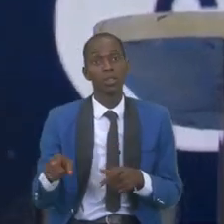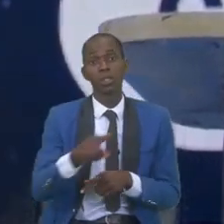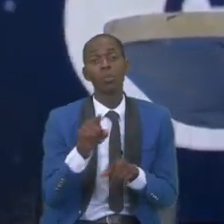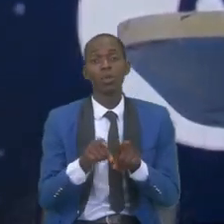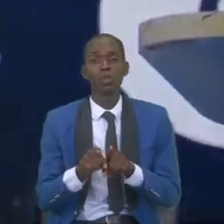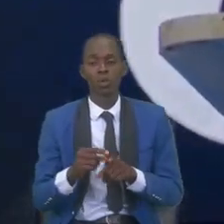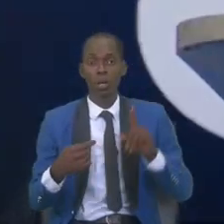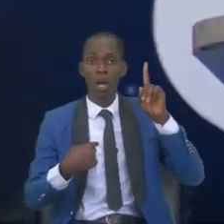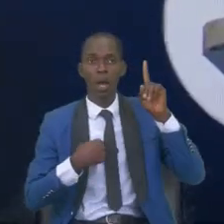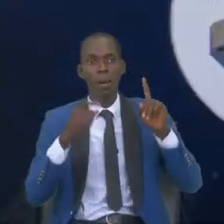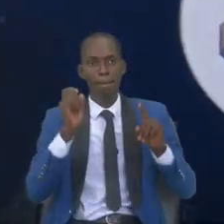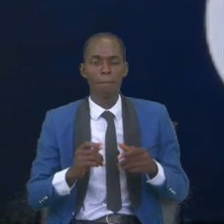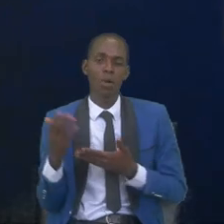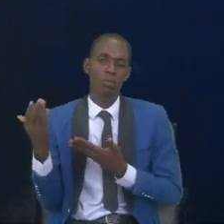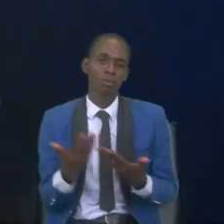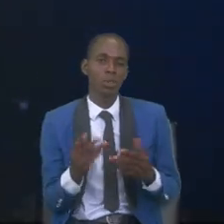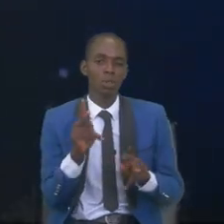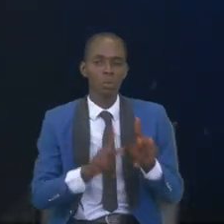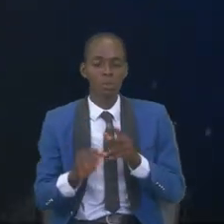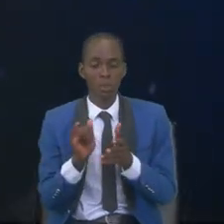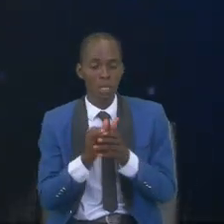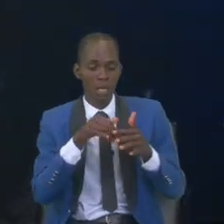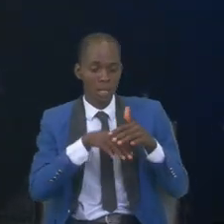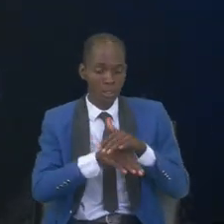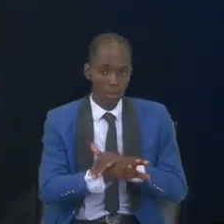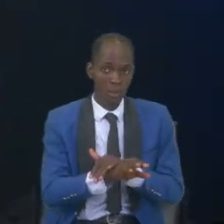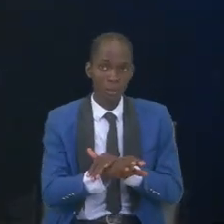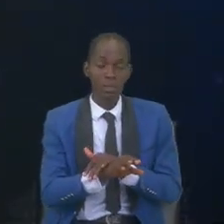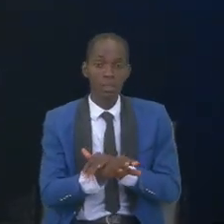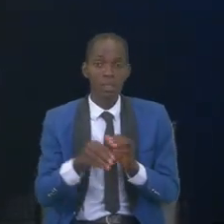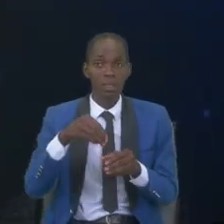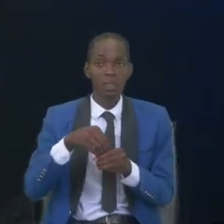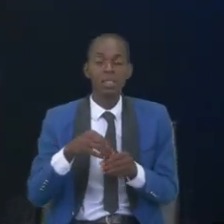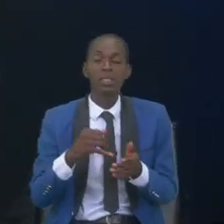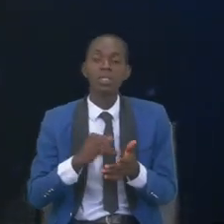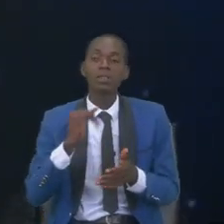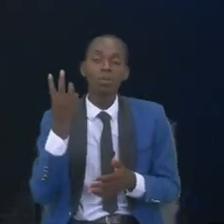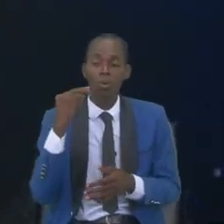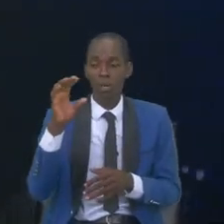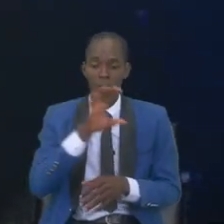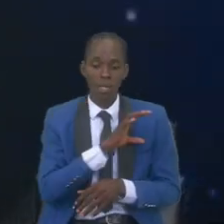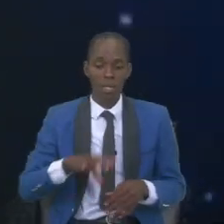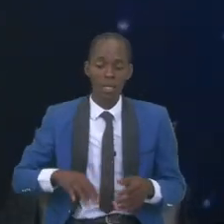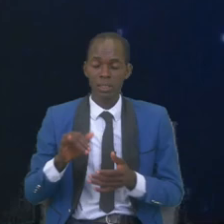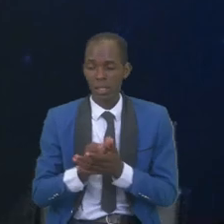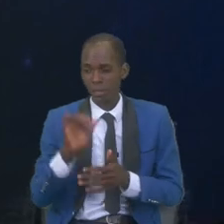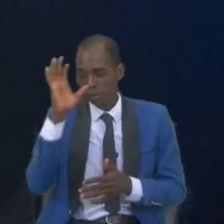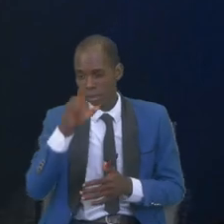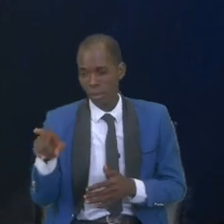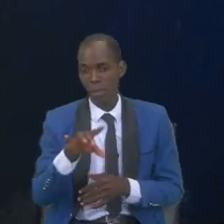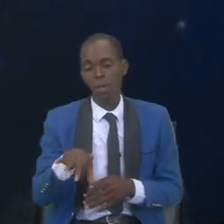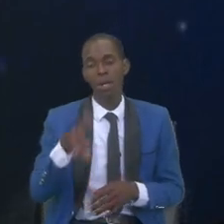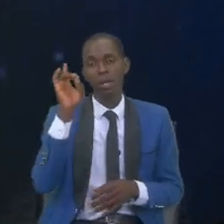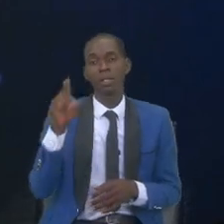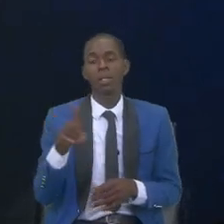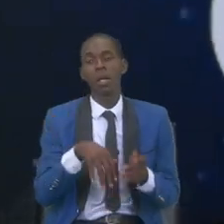The people that enter in is Christ that searches them out. It's Christ that finds them